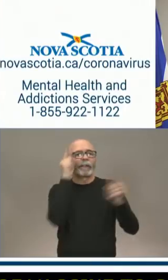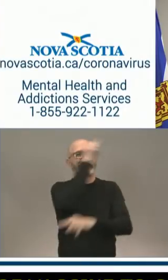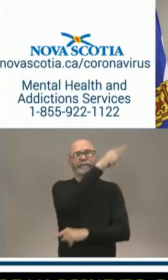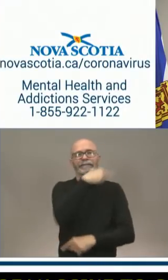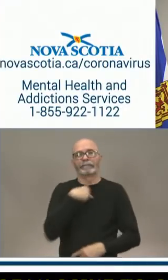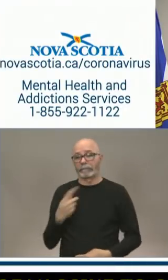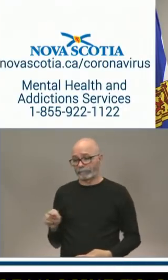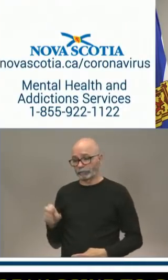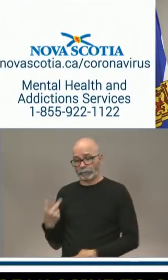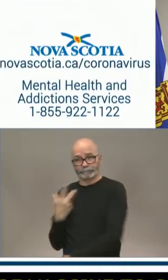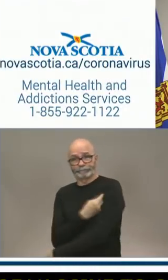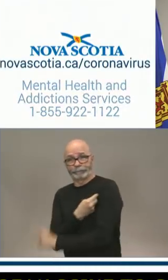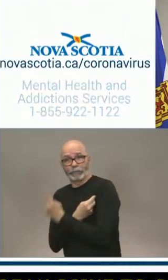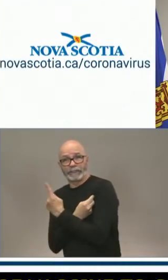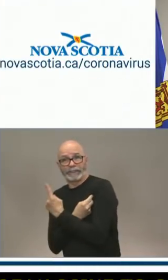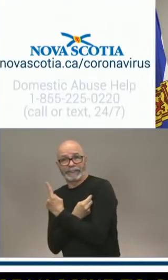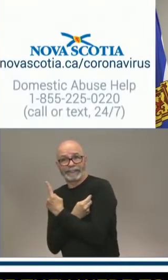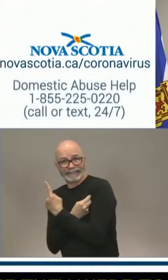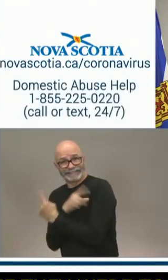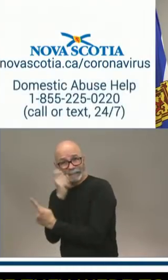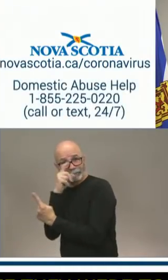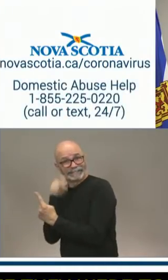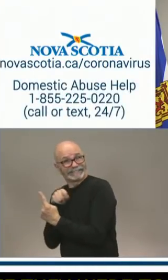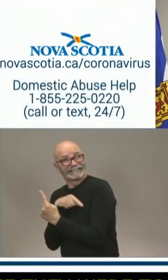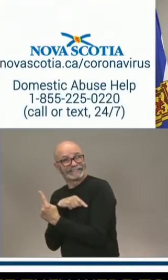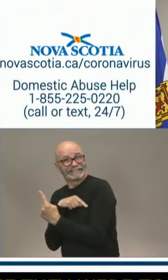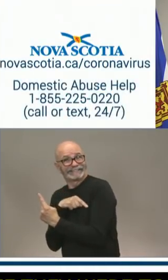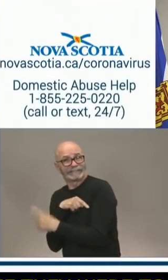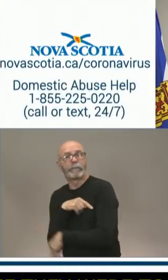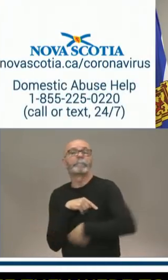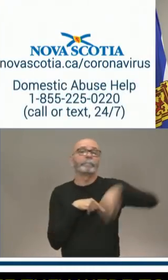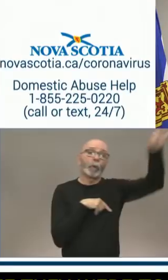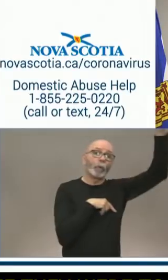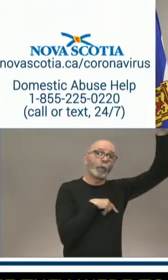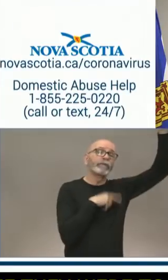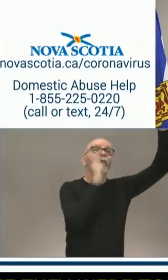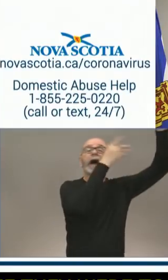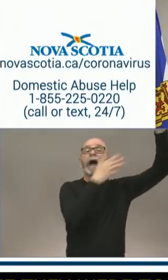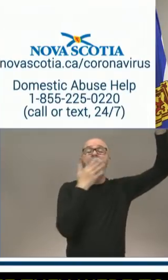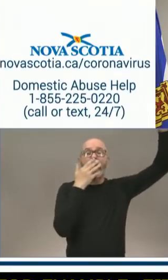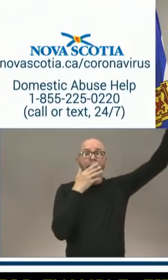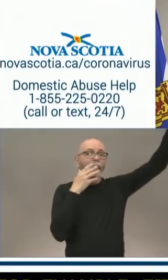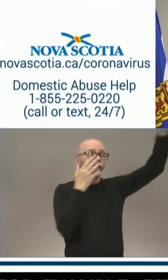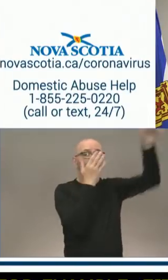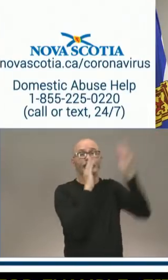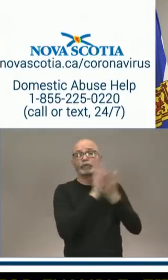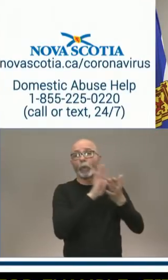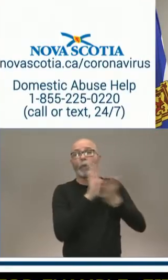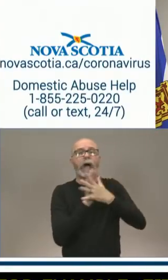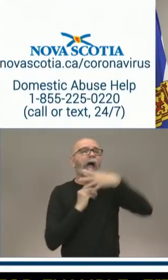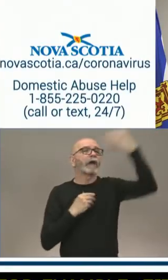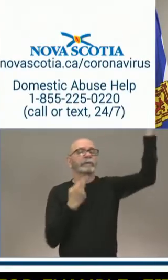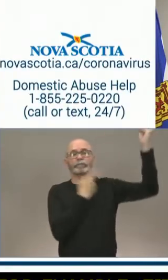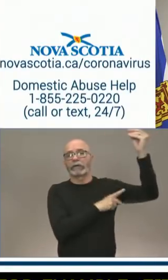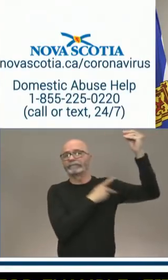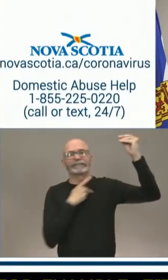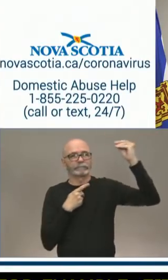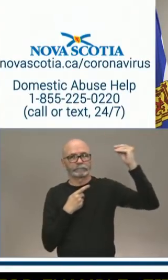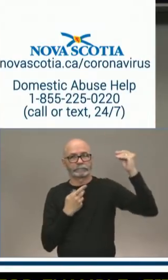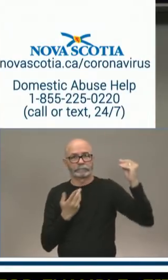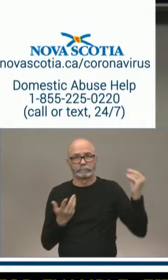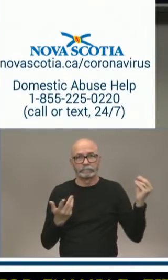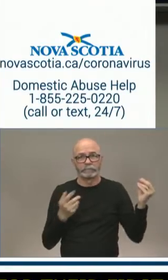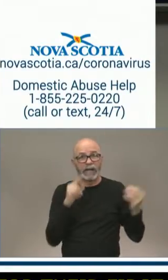for their first shot in the summer but leaves for school out of province in September, or vice versa? Yeah, I don't